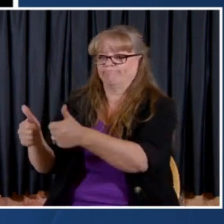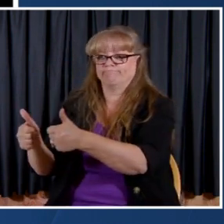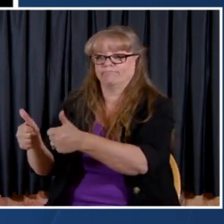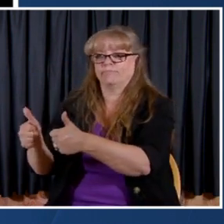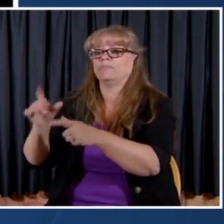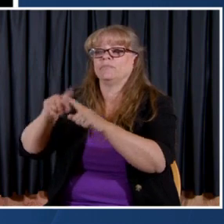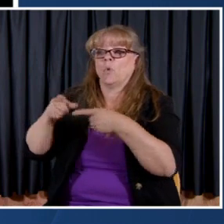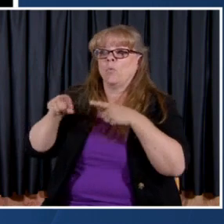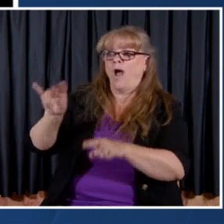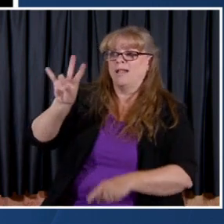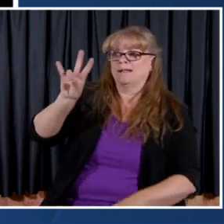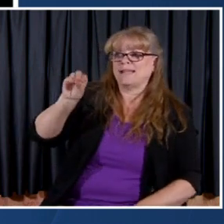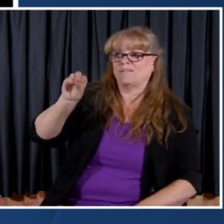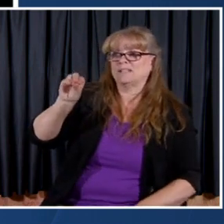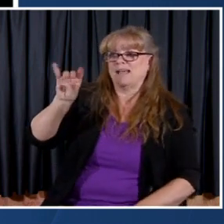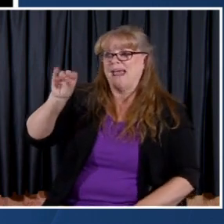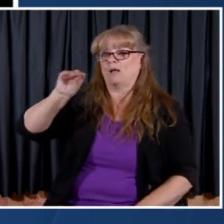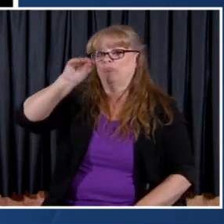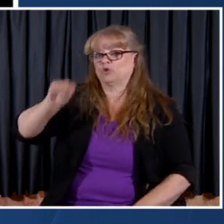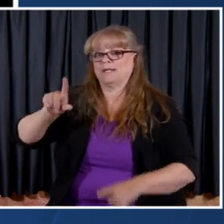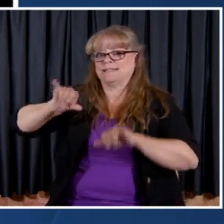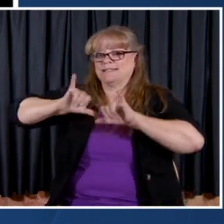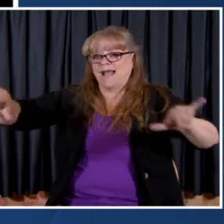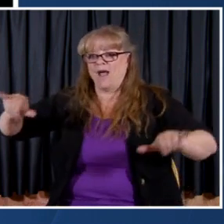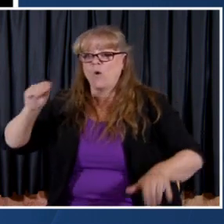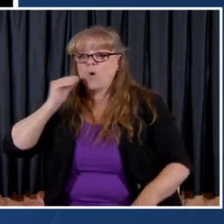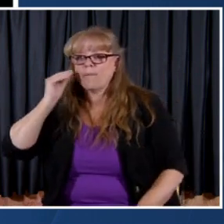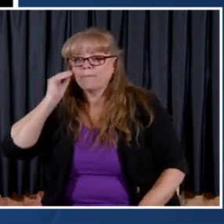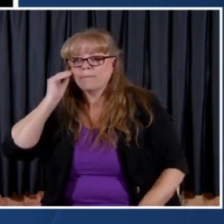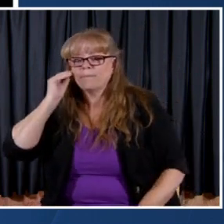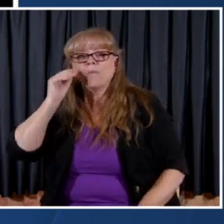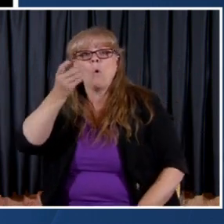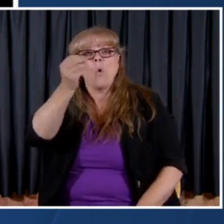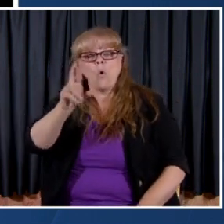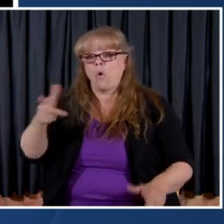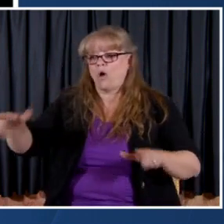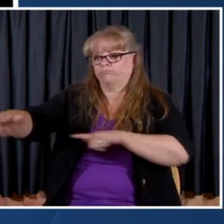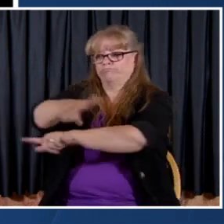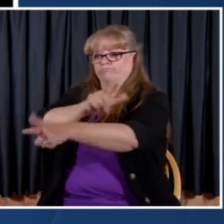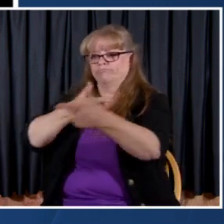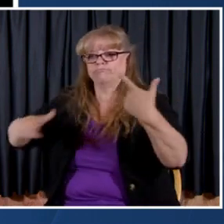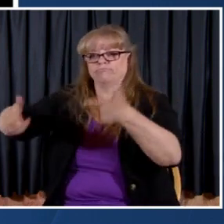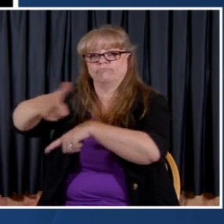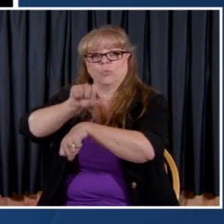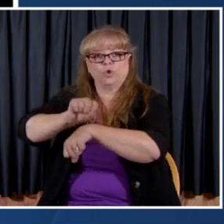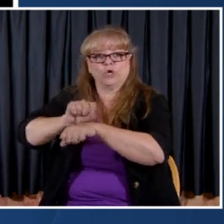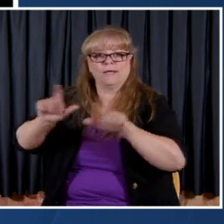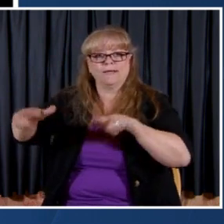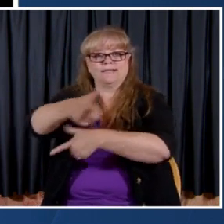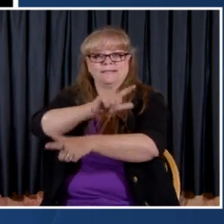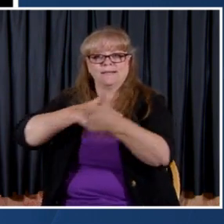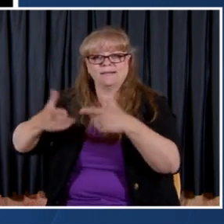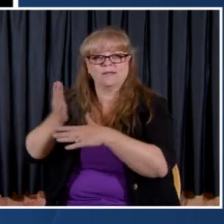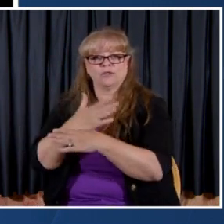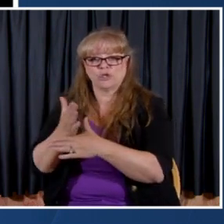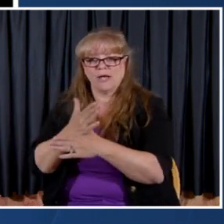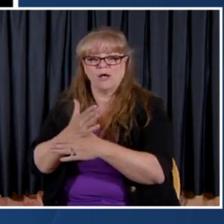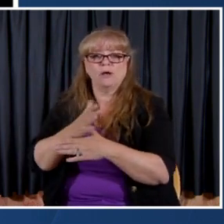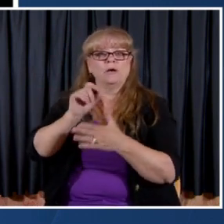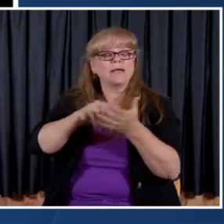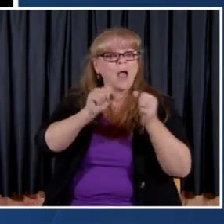have one shift come in, and you can now have half the people come in and work 2 shifts to meet that same productivity goal and make sure